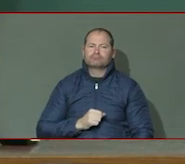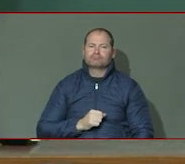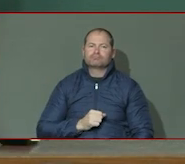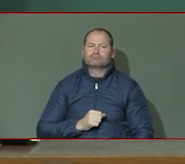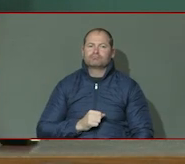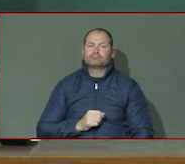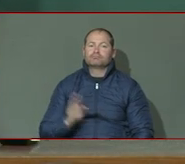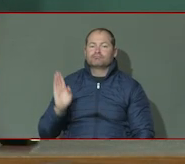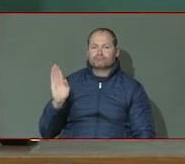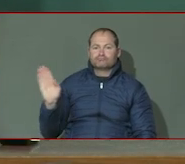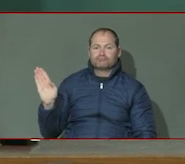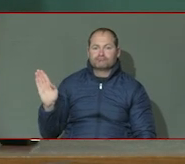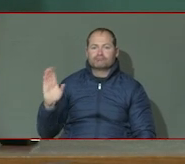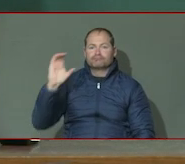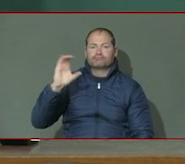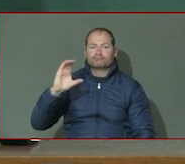is there,